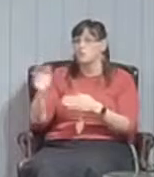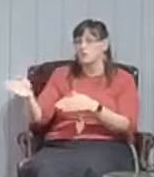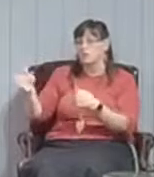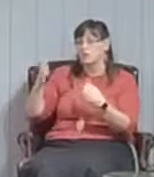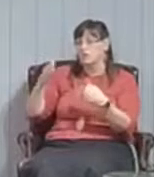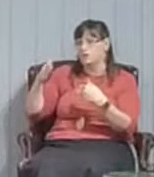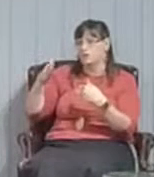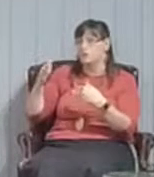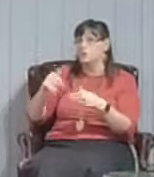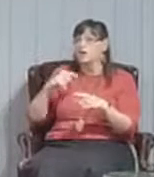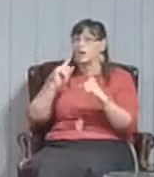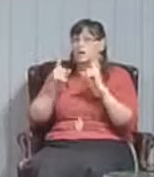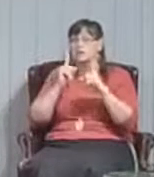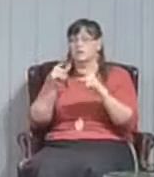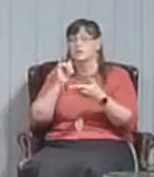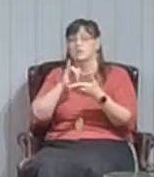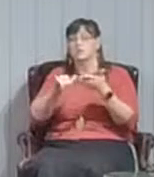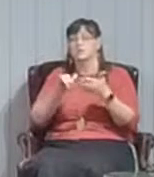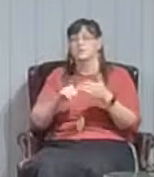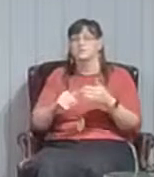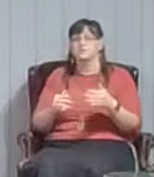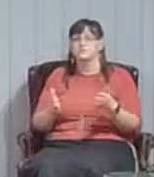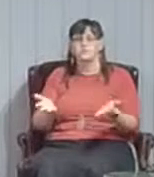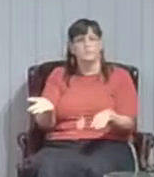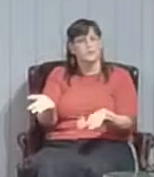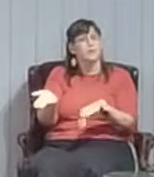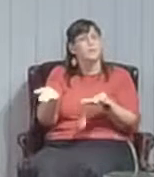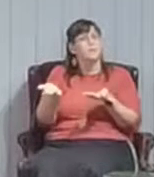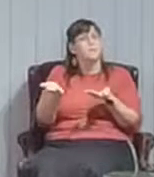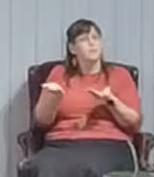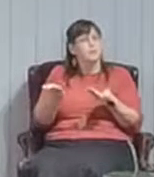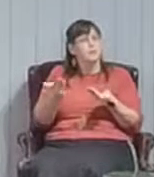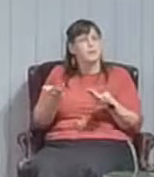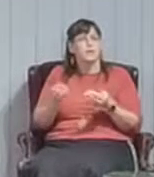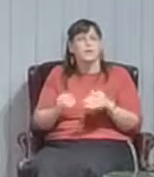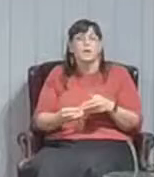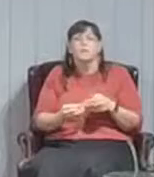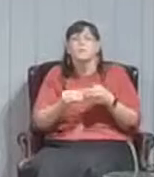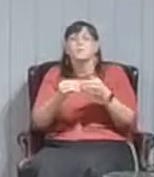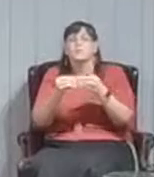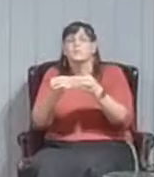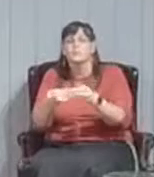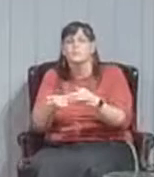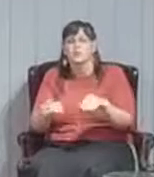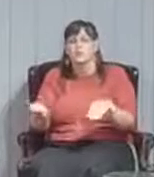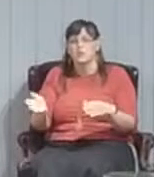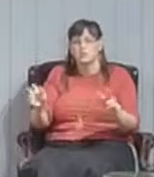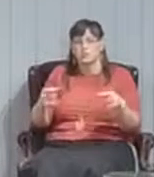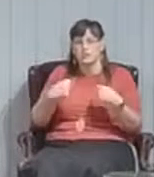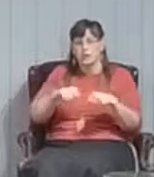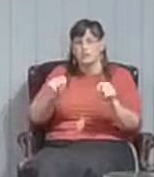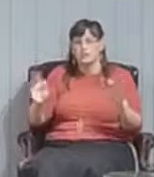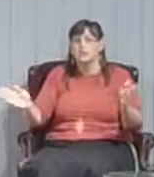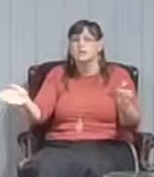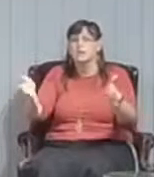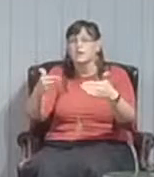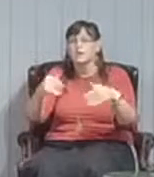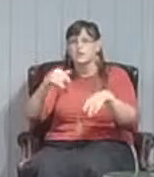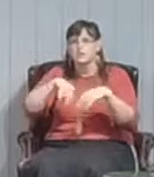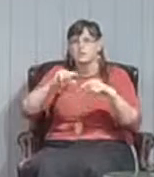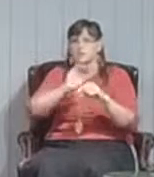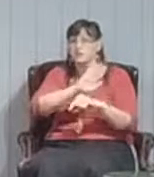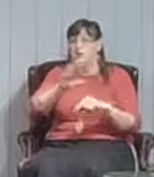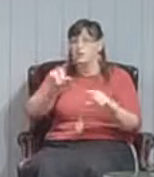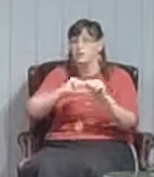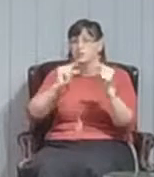that are telling you, that are appealing to you and that are pulling you in and trying to get you into their groups and get you out of what